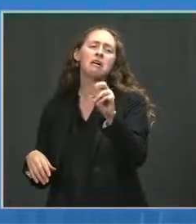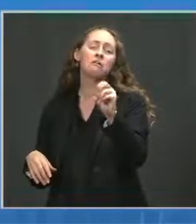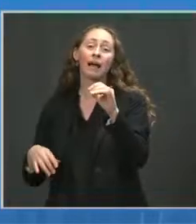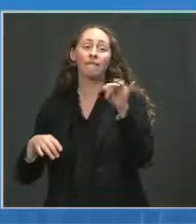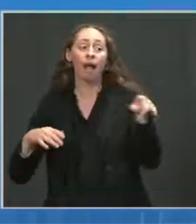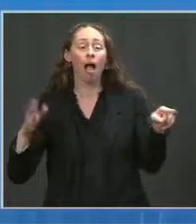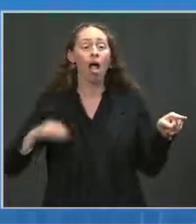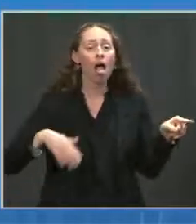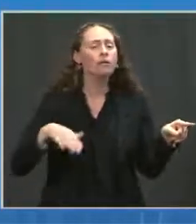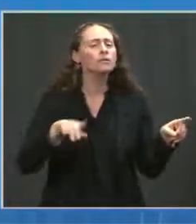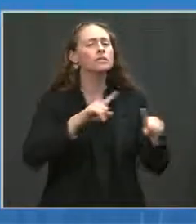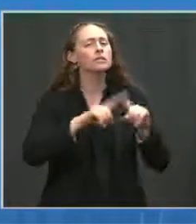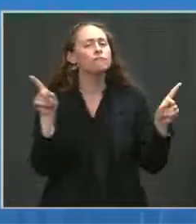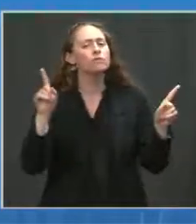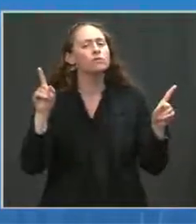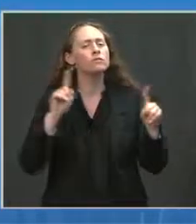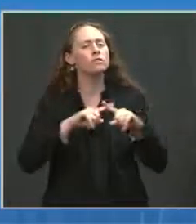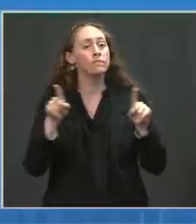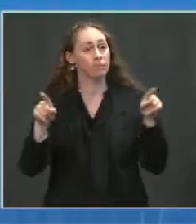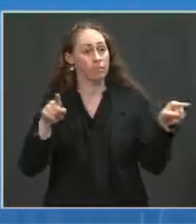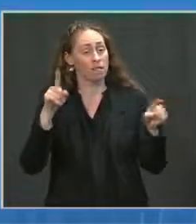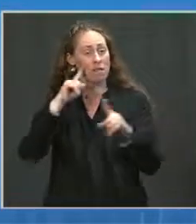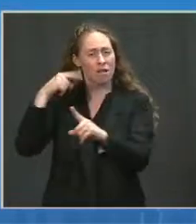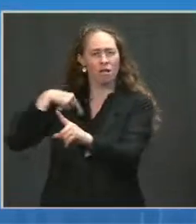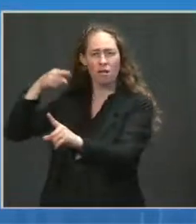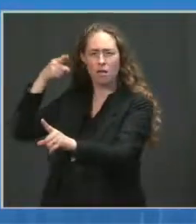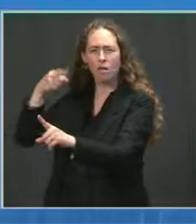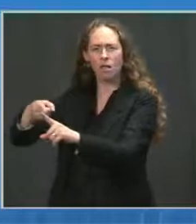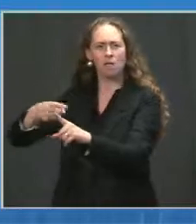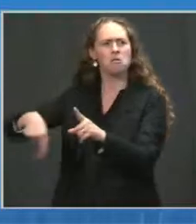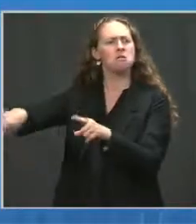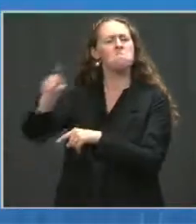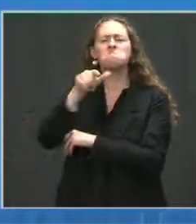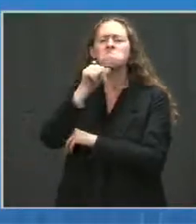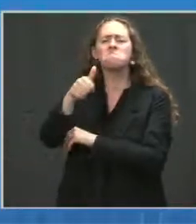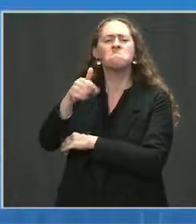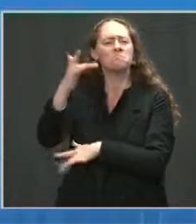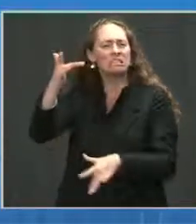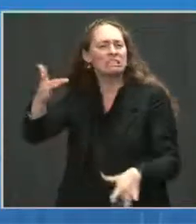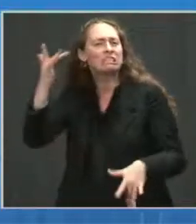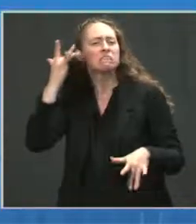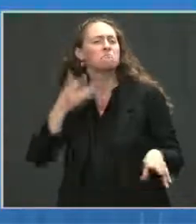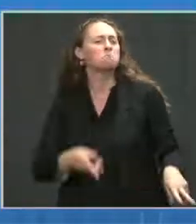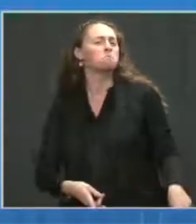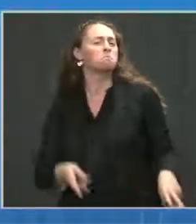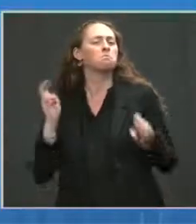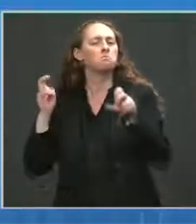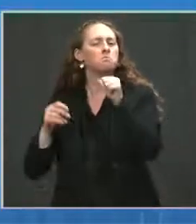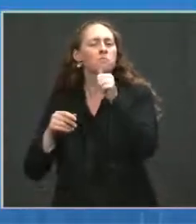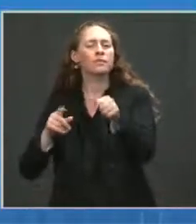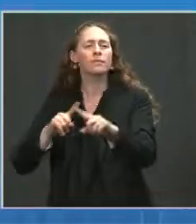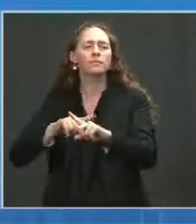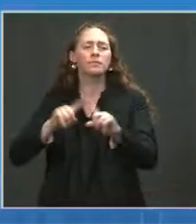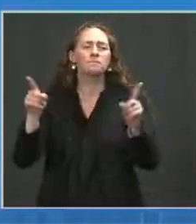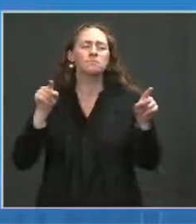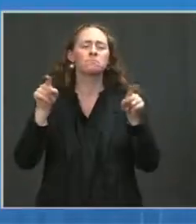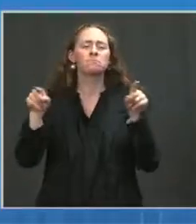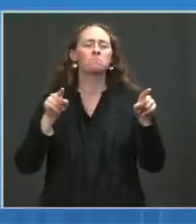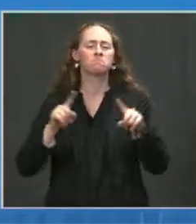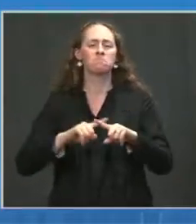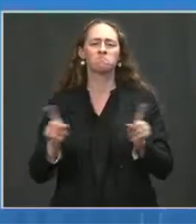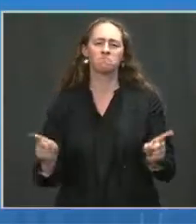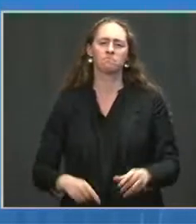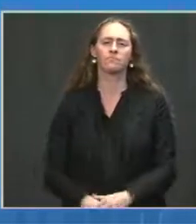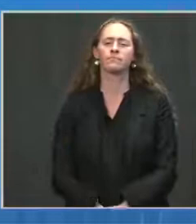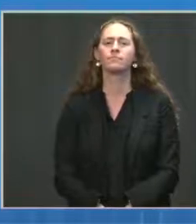more vaccination generally have less disease. We can see this on a population level on this slide, where we compare